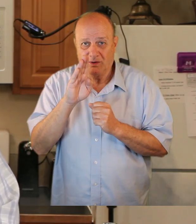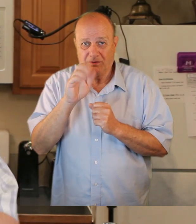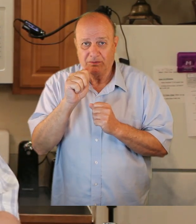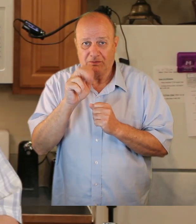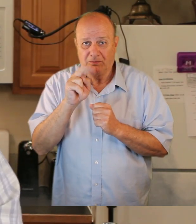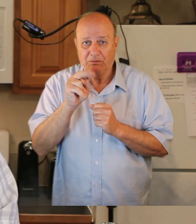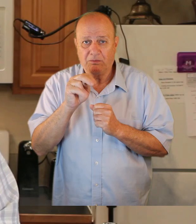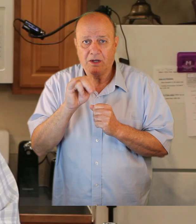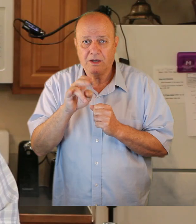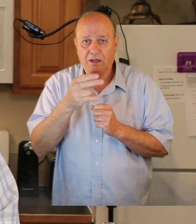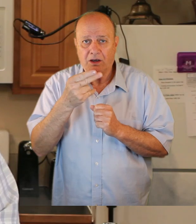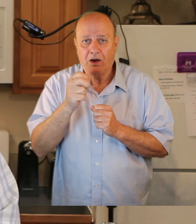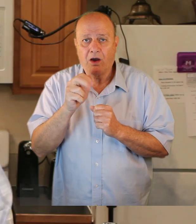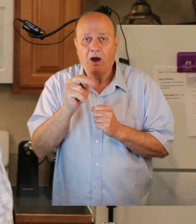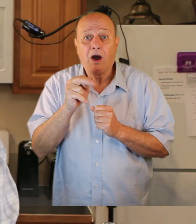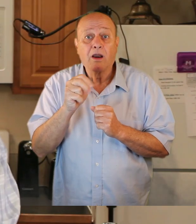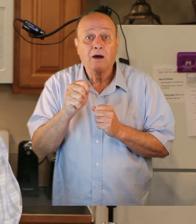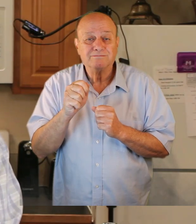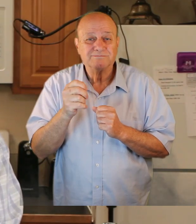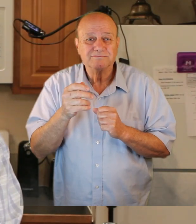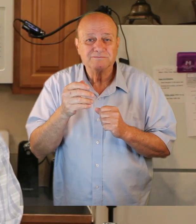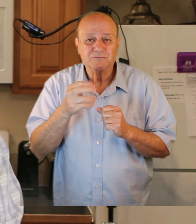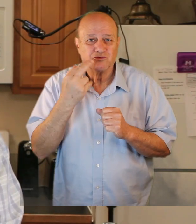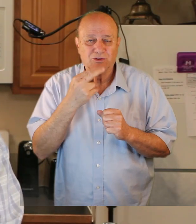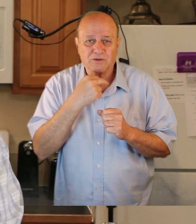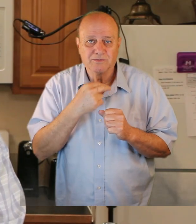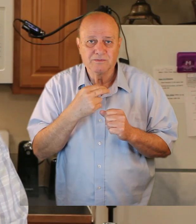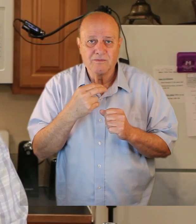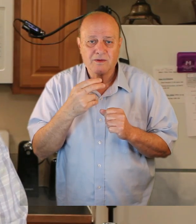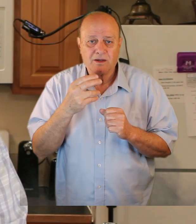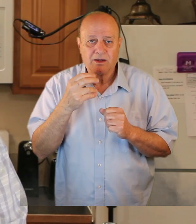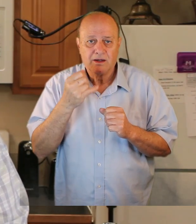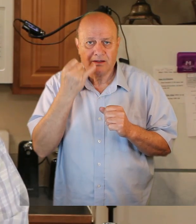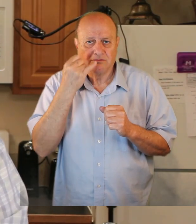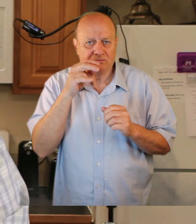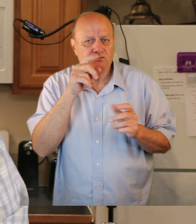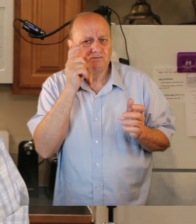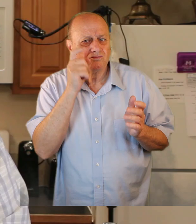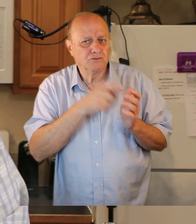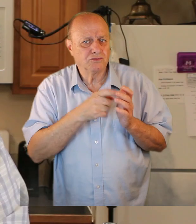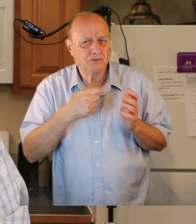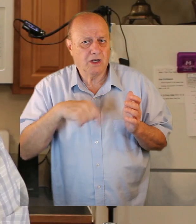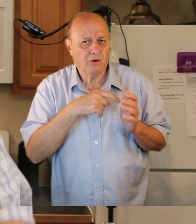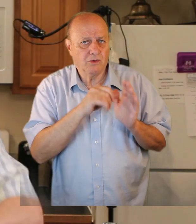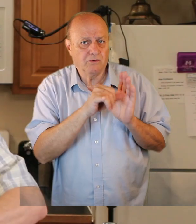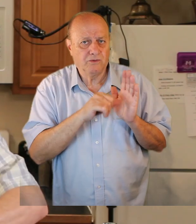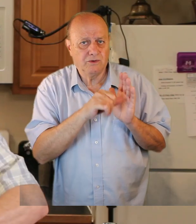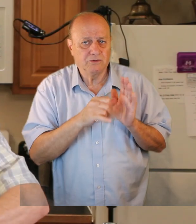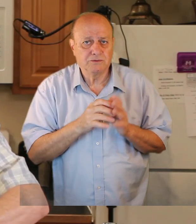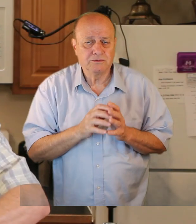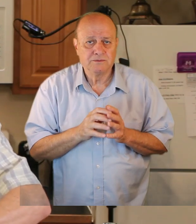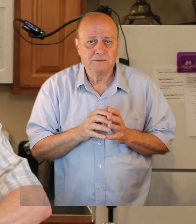commercial. So I'm just going to go ahead and take care of this, and if you need some help learning how to use your knife at home, check out our videos.